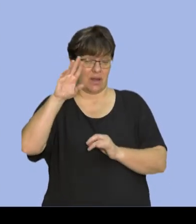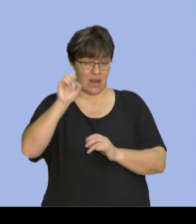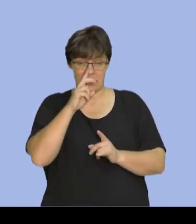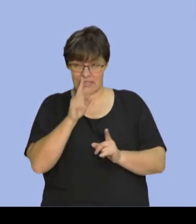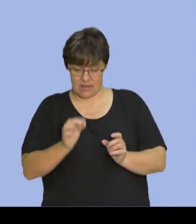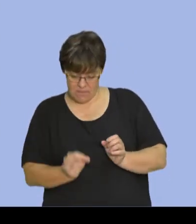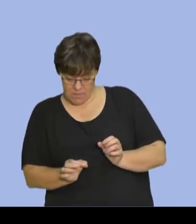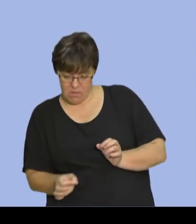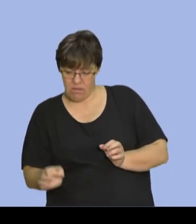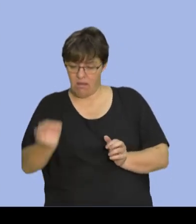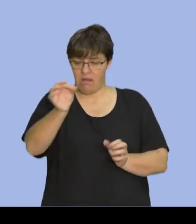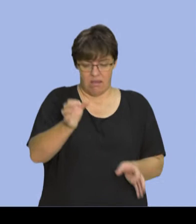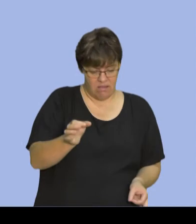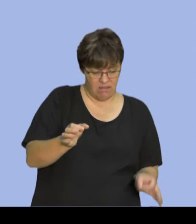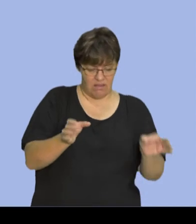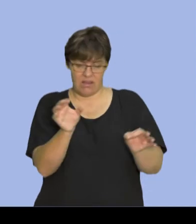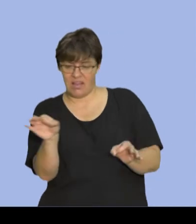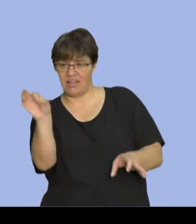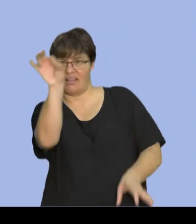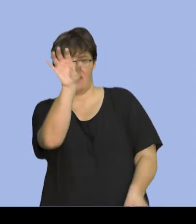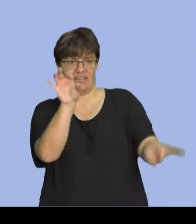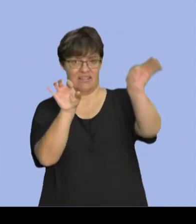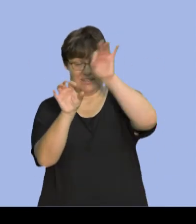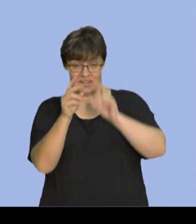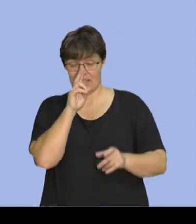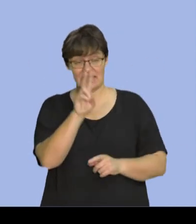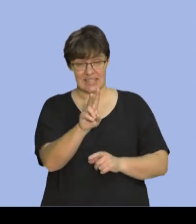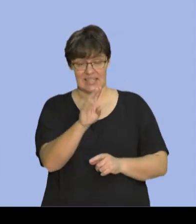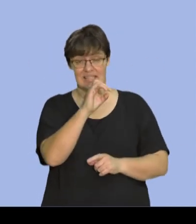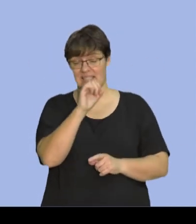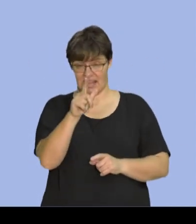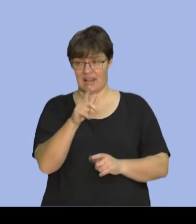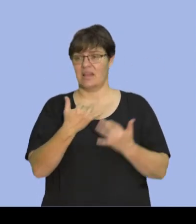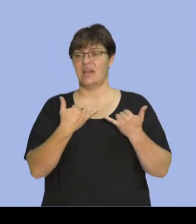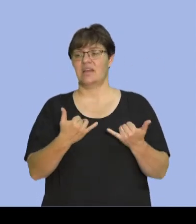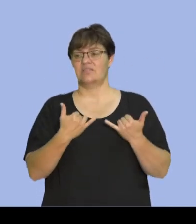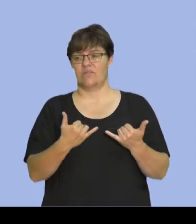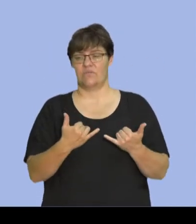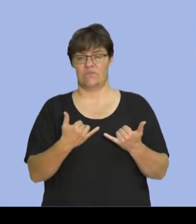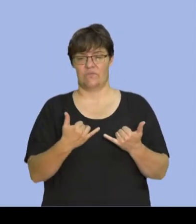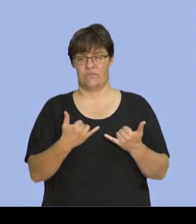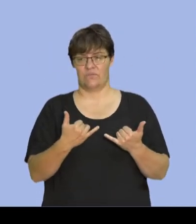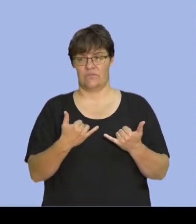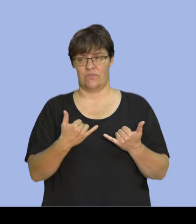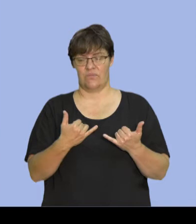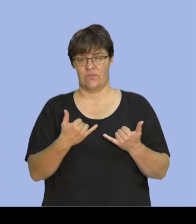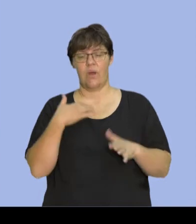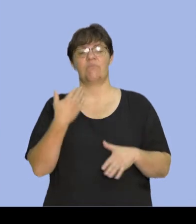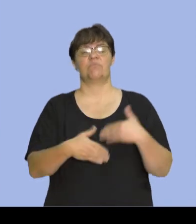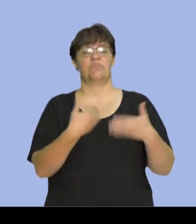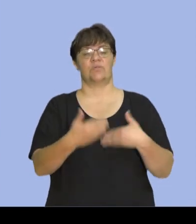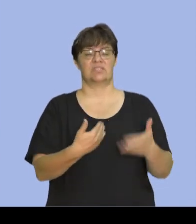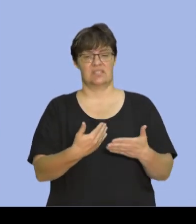at the poles. So this is essentially a cell that you can see has now been in the process